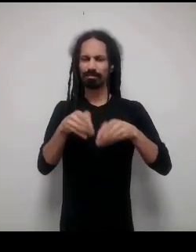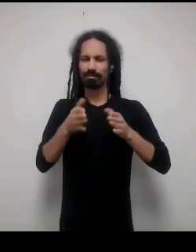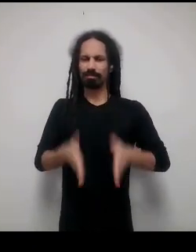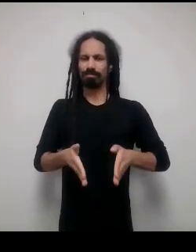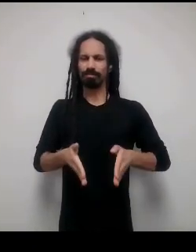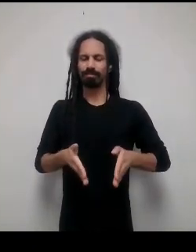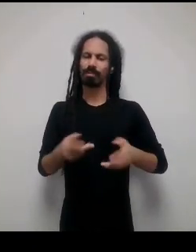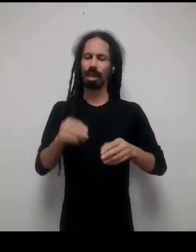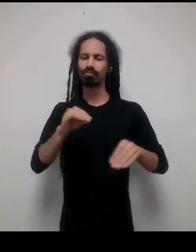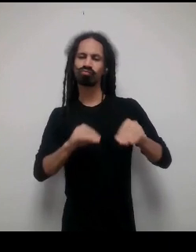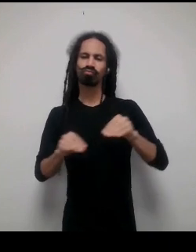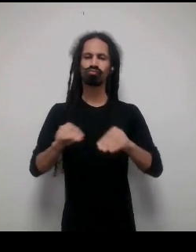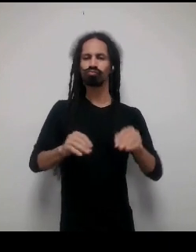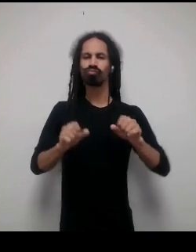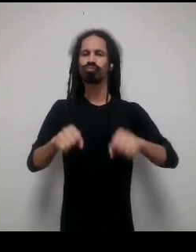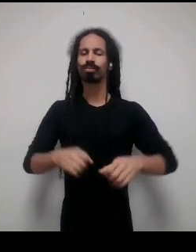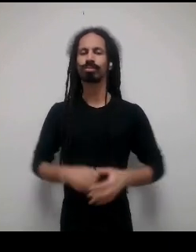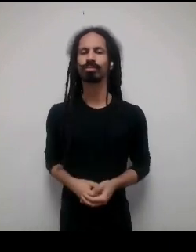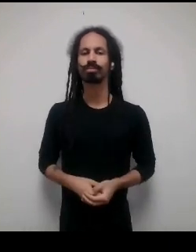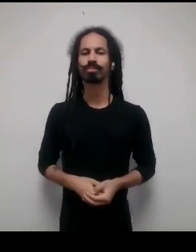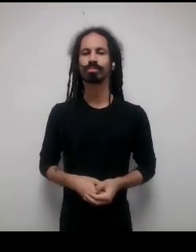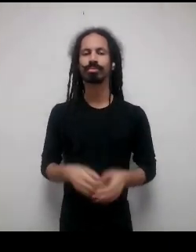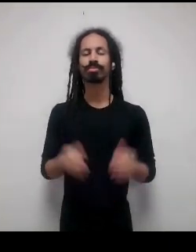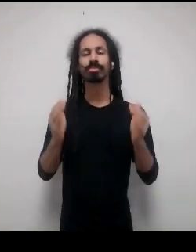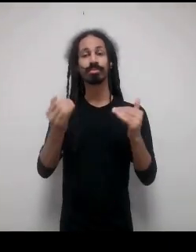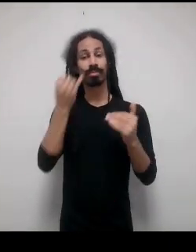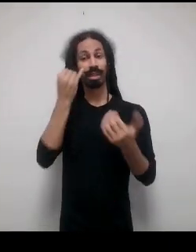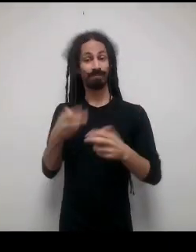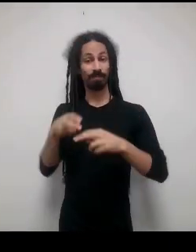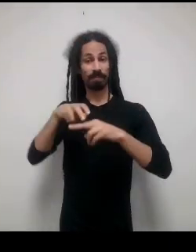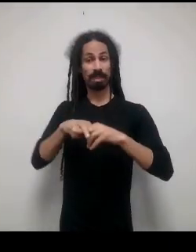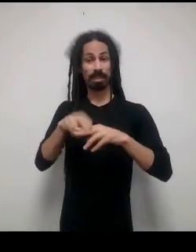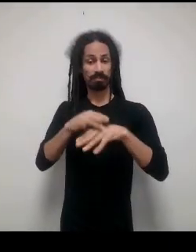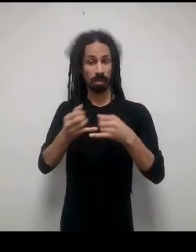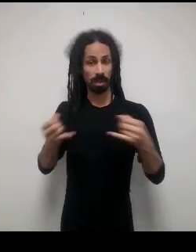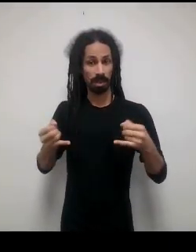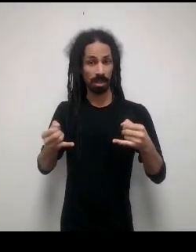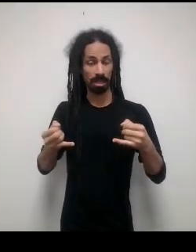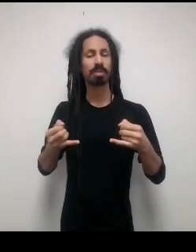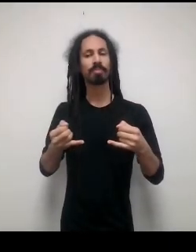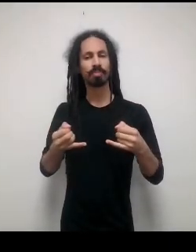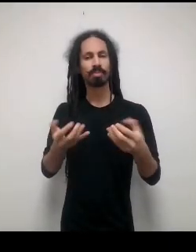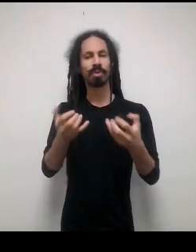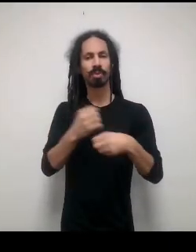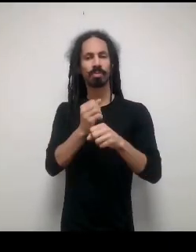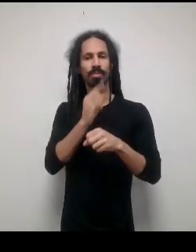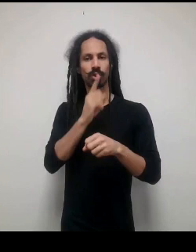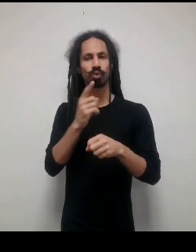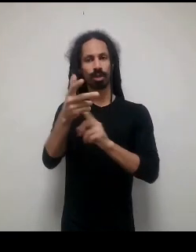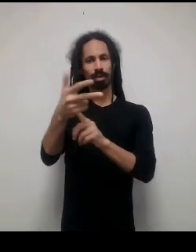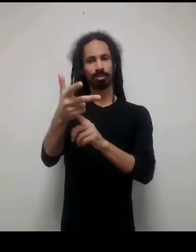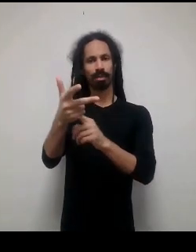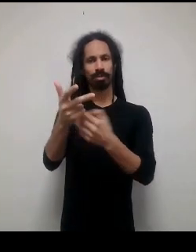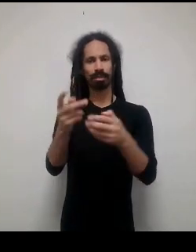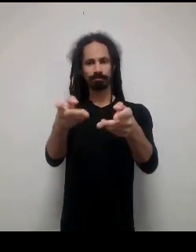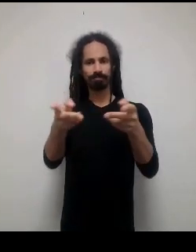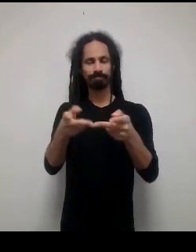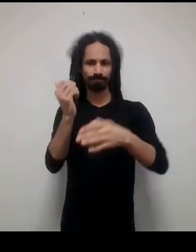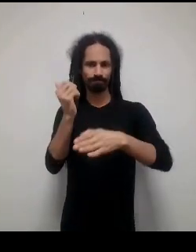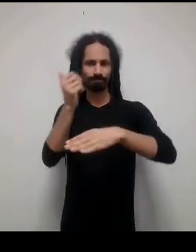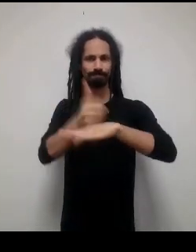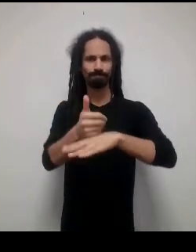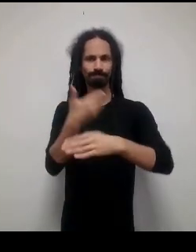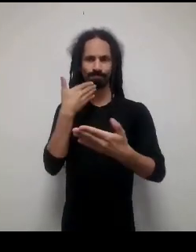consider posture when we're sitting, if we're doing an online presentation. One, you want to position your camera well. So on the screen there, I